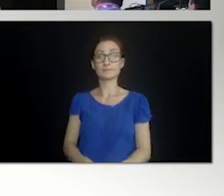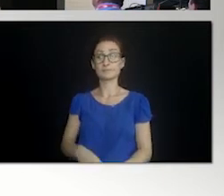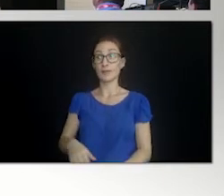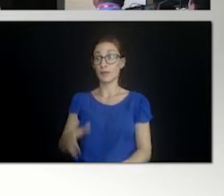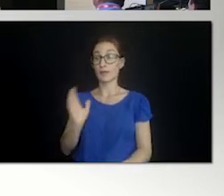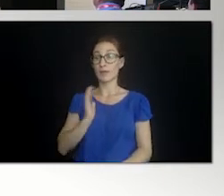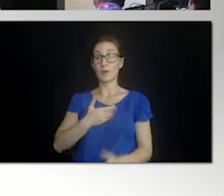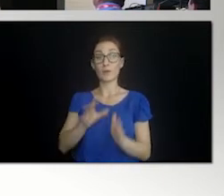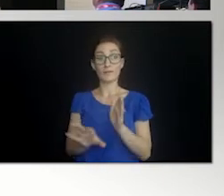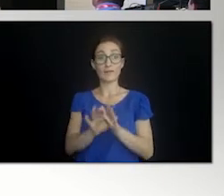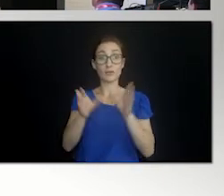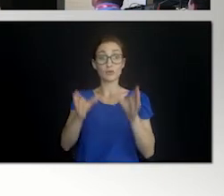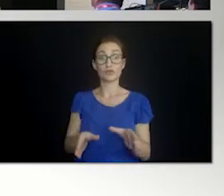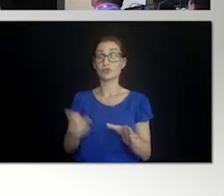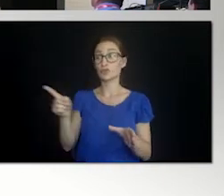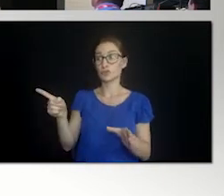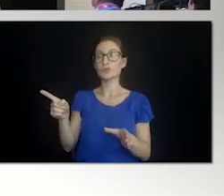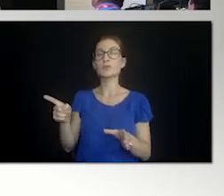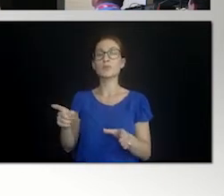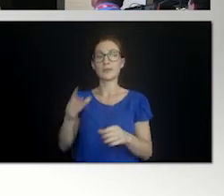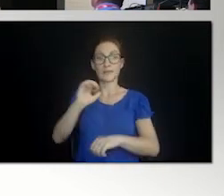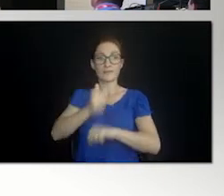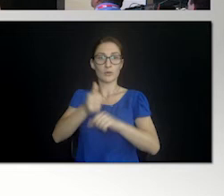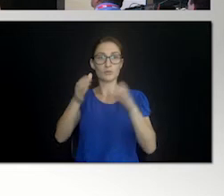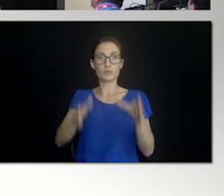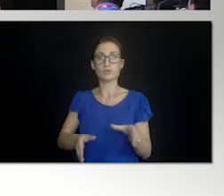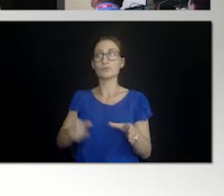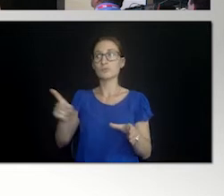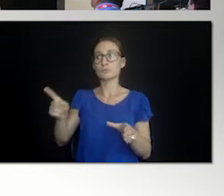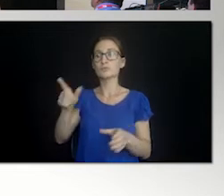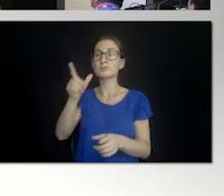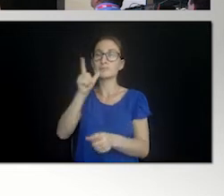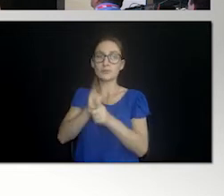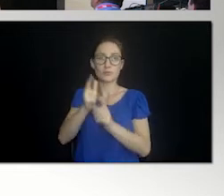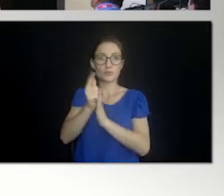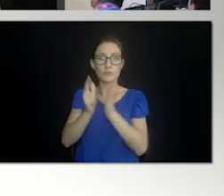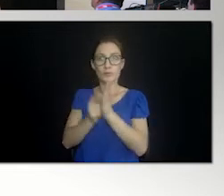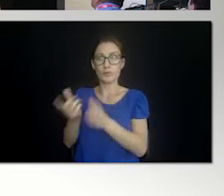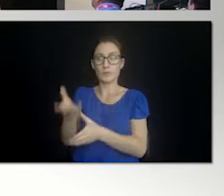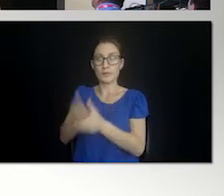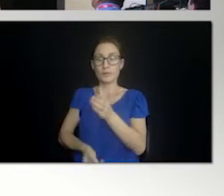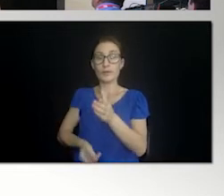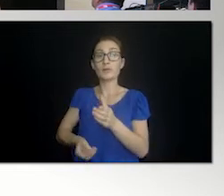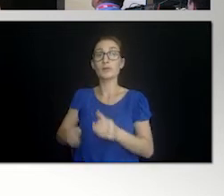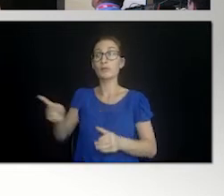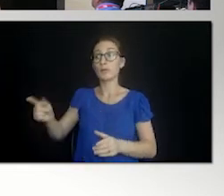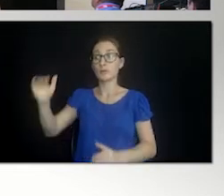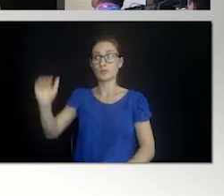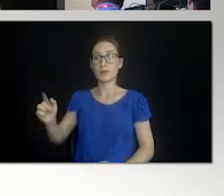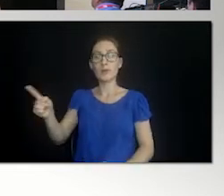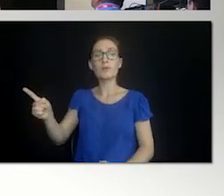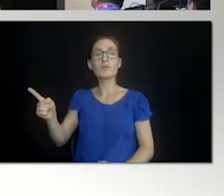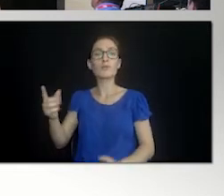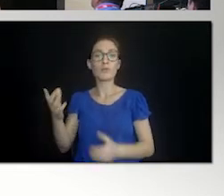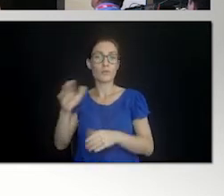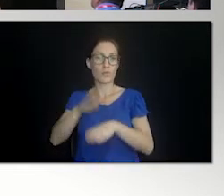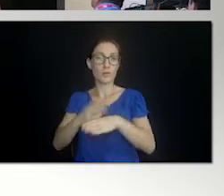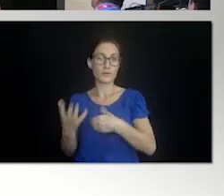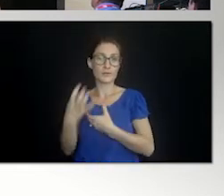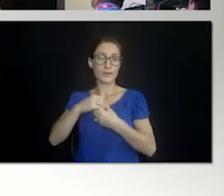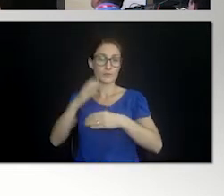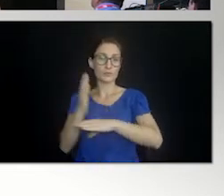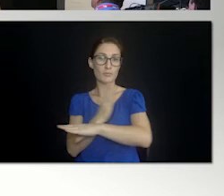founder's sister-in-law passed away and left her child on the spectrum with basically nothing. No records, no